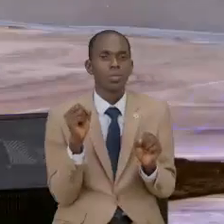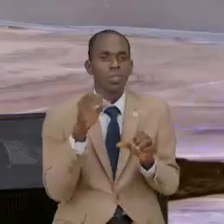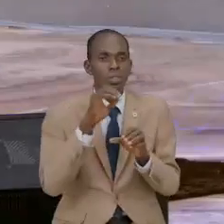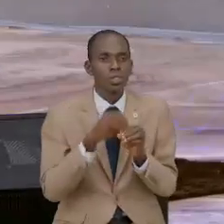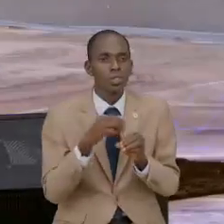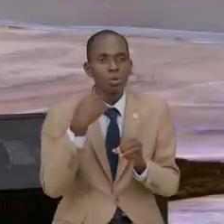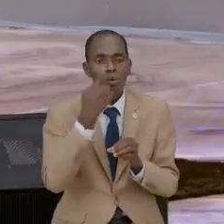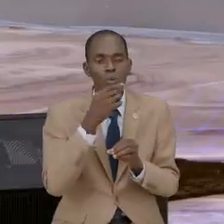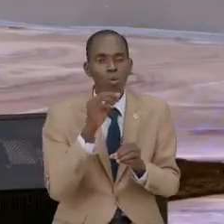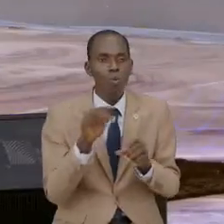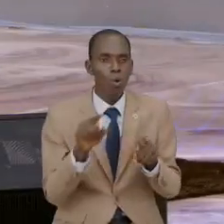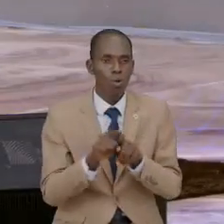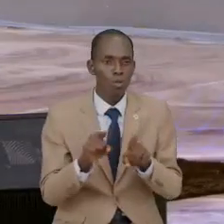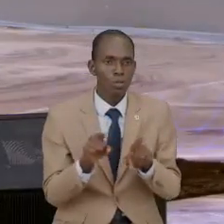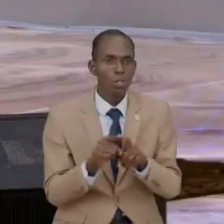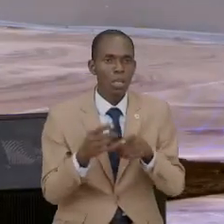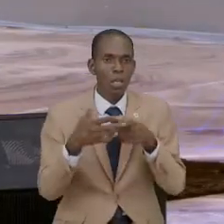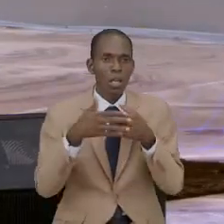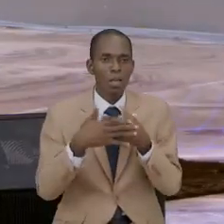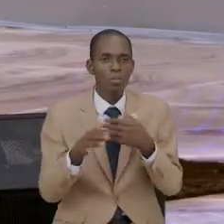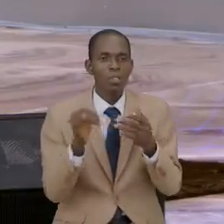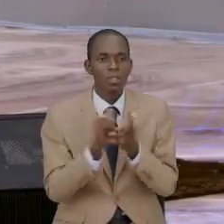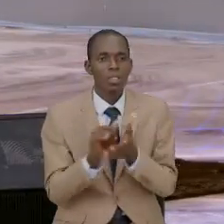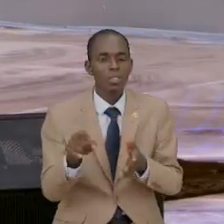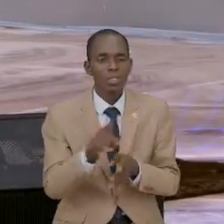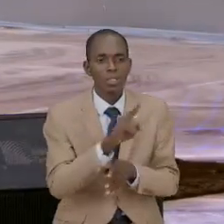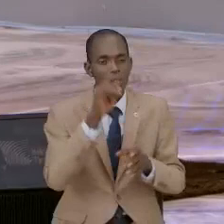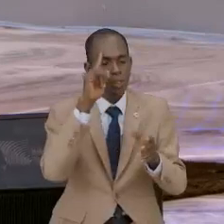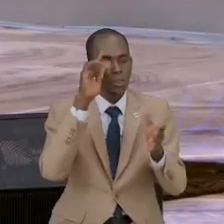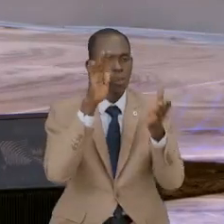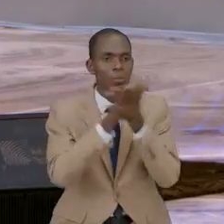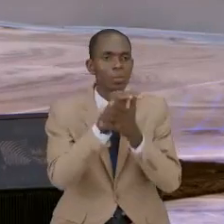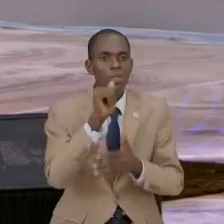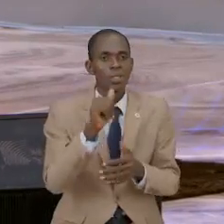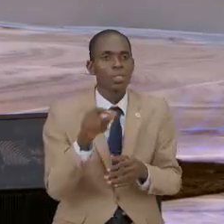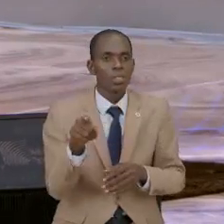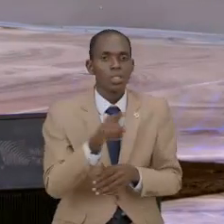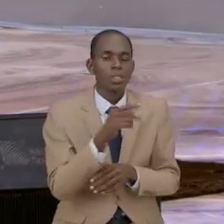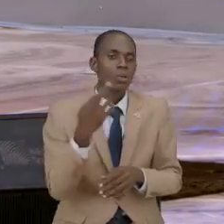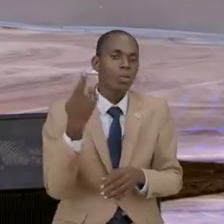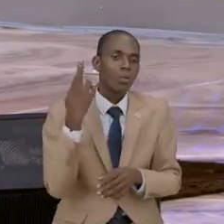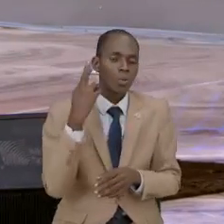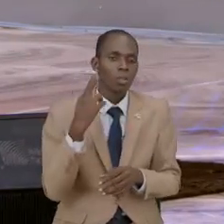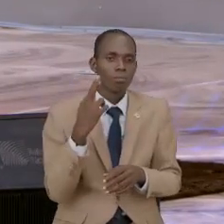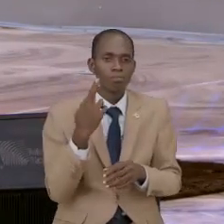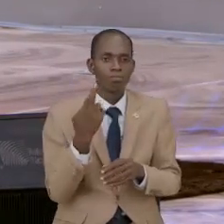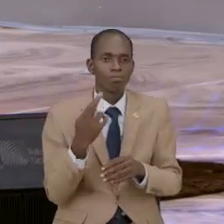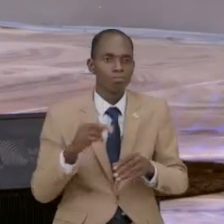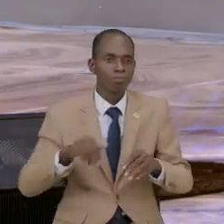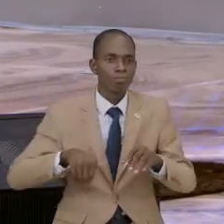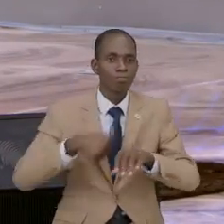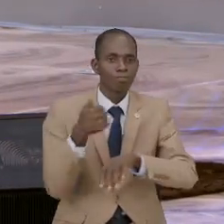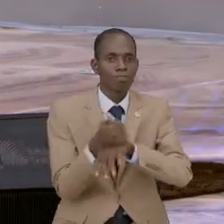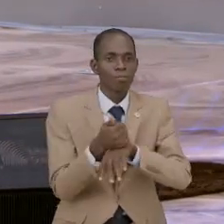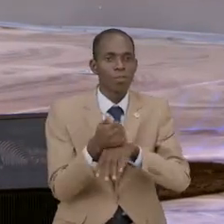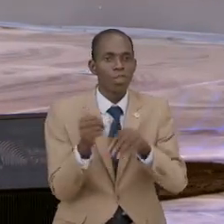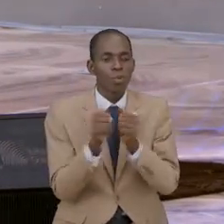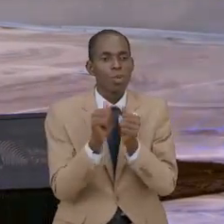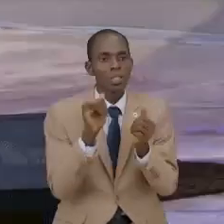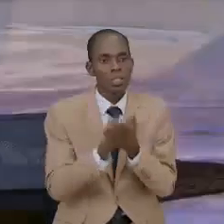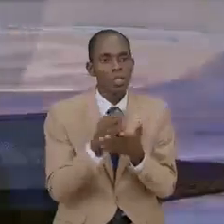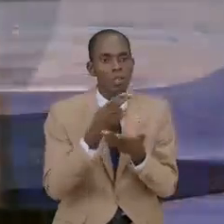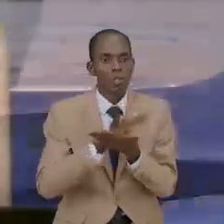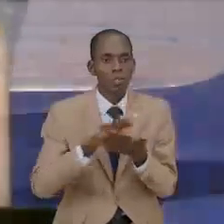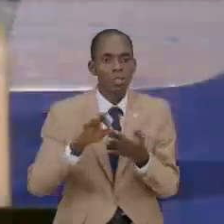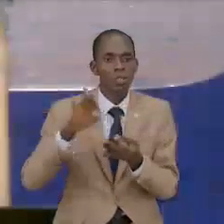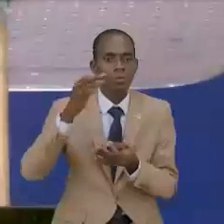whom also, after that ye believed, ye were sealed of that Holy